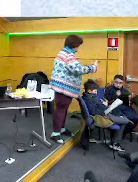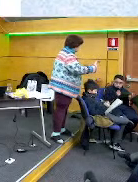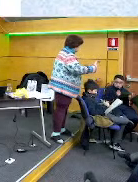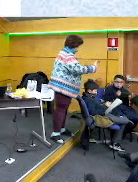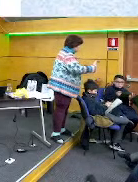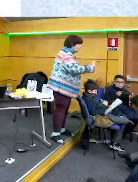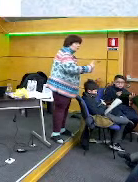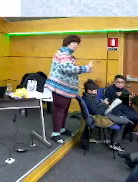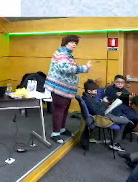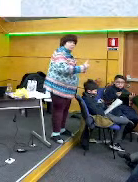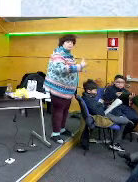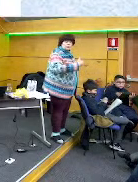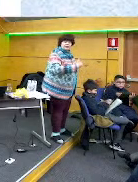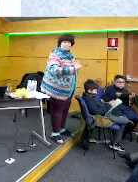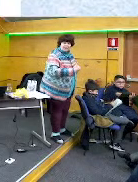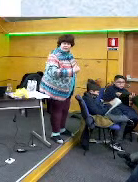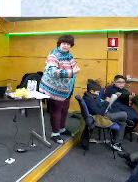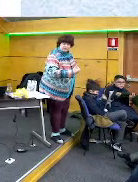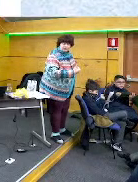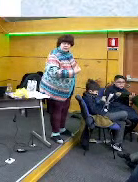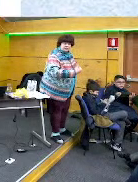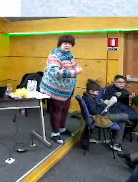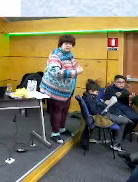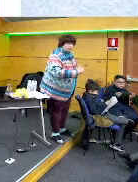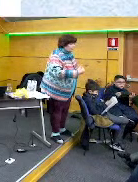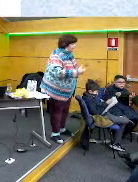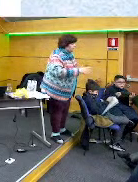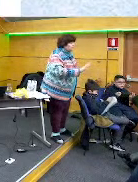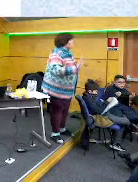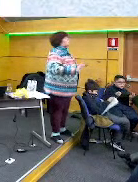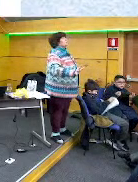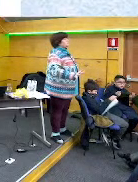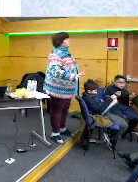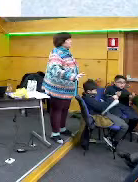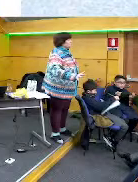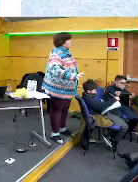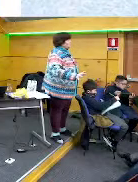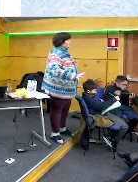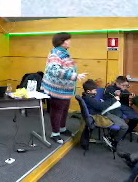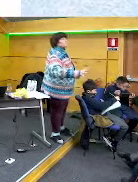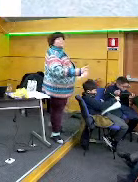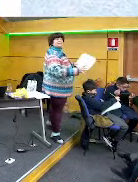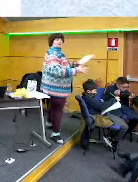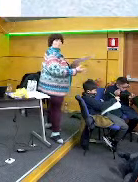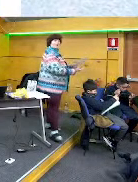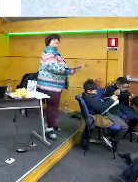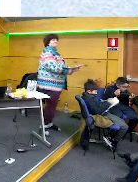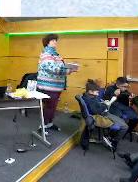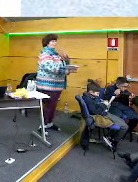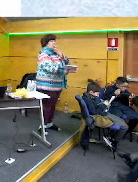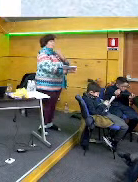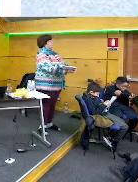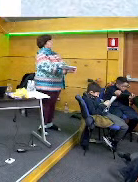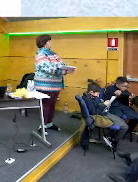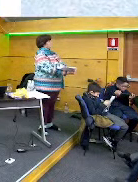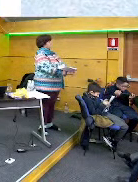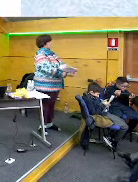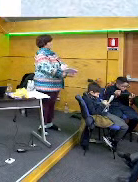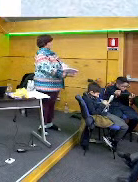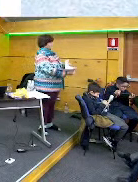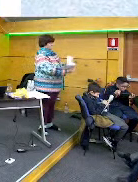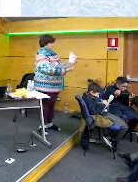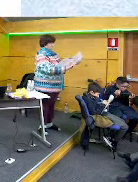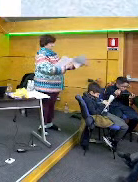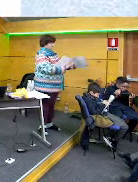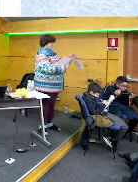say, or what they meant. So they have no questions for me, so we can go on.